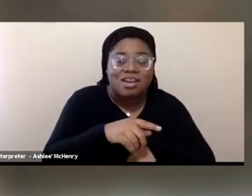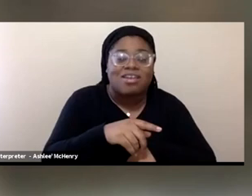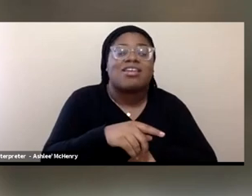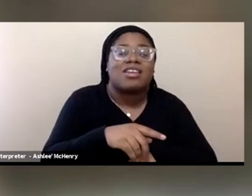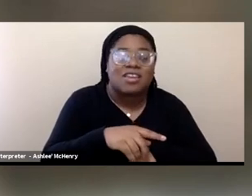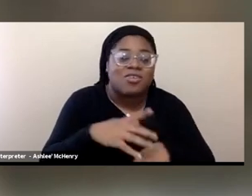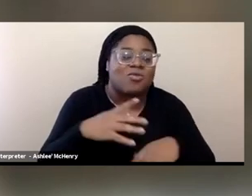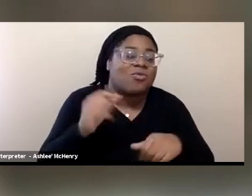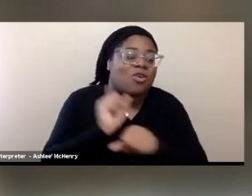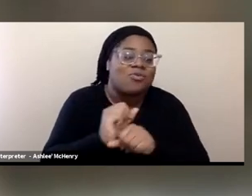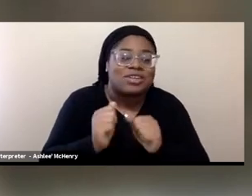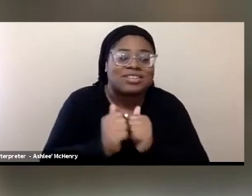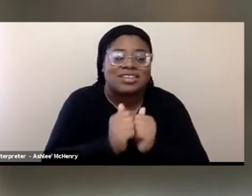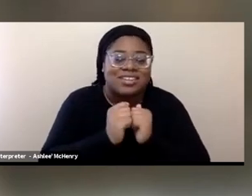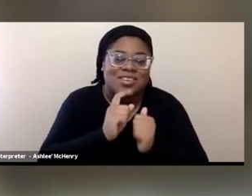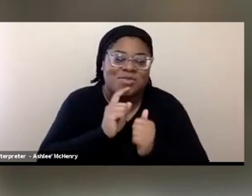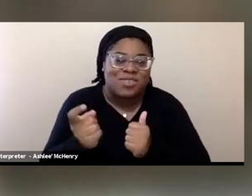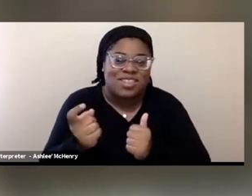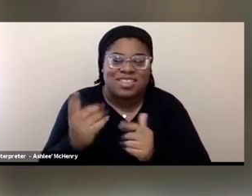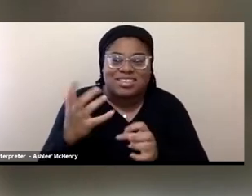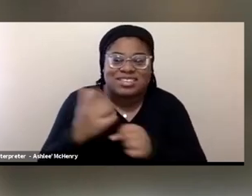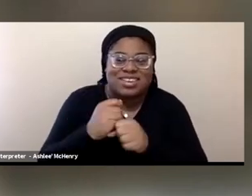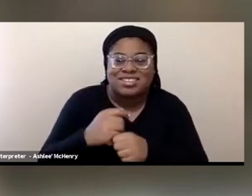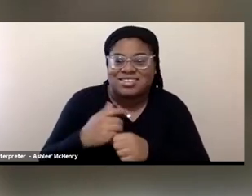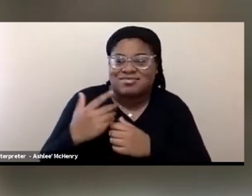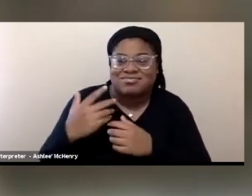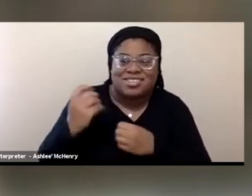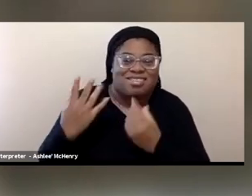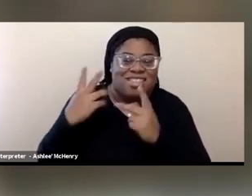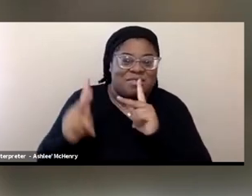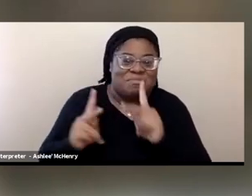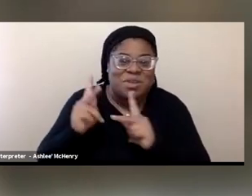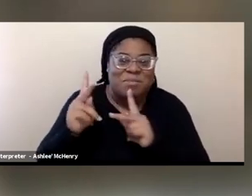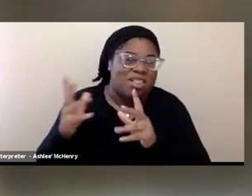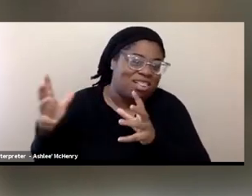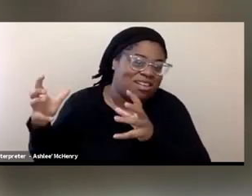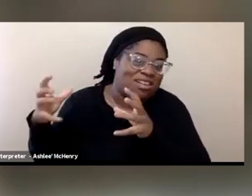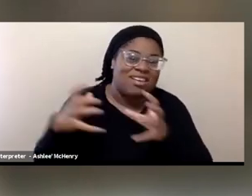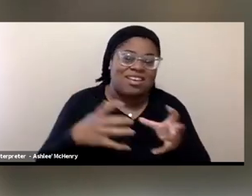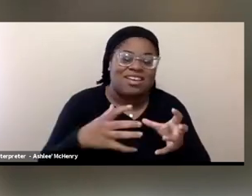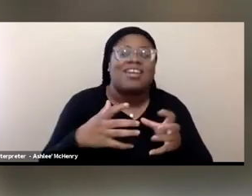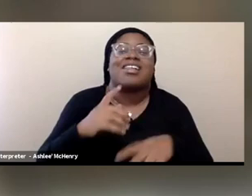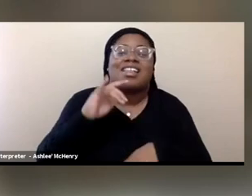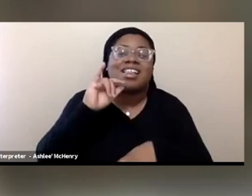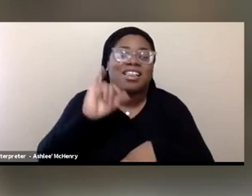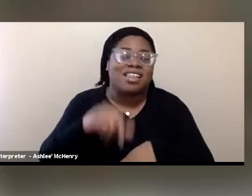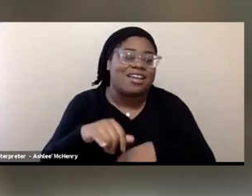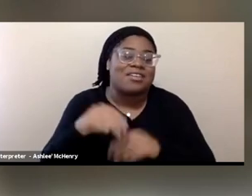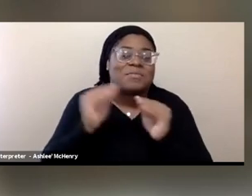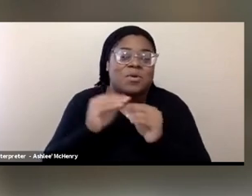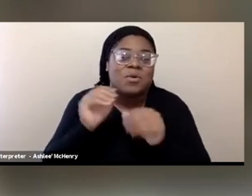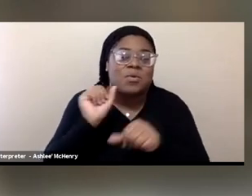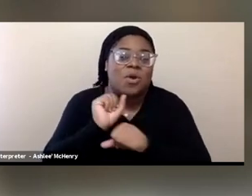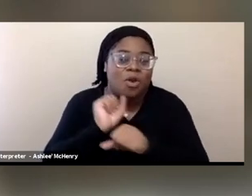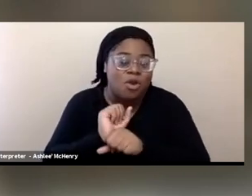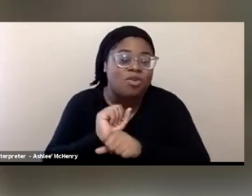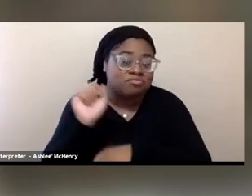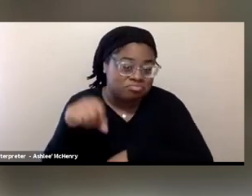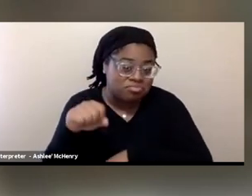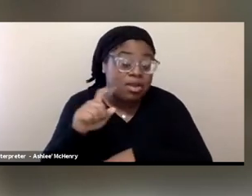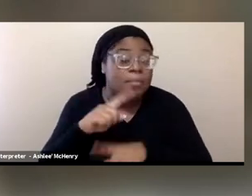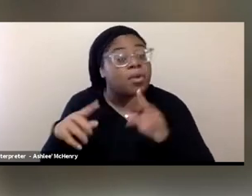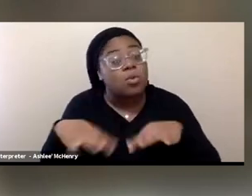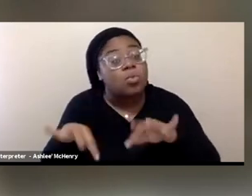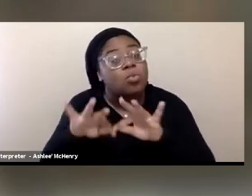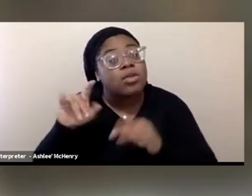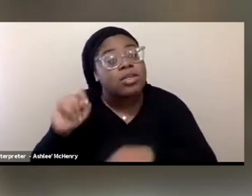work together. It takes a village. And we know going in that it is more work, but it's worth it to